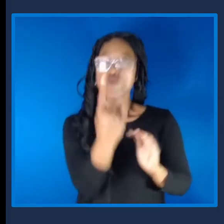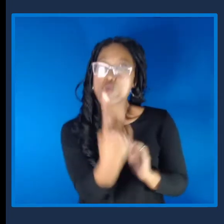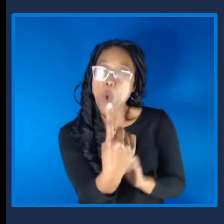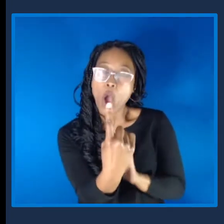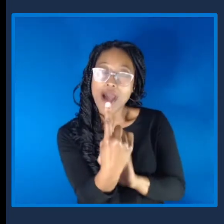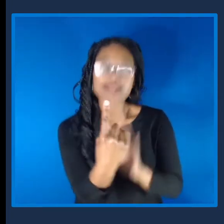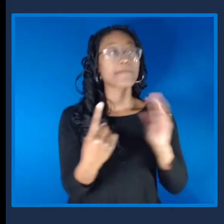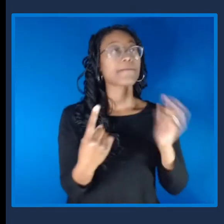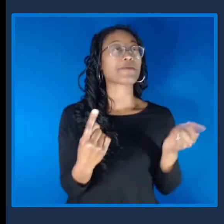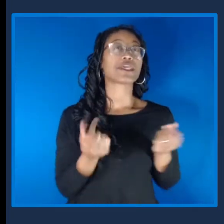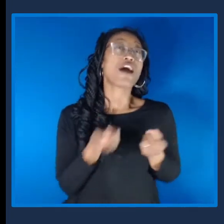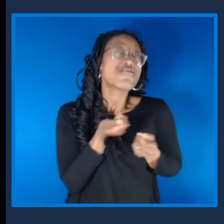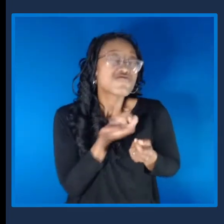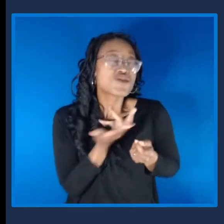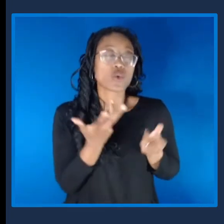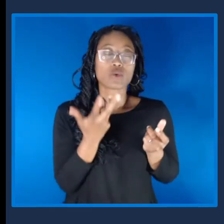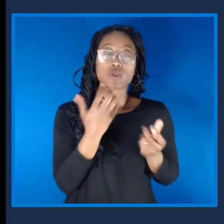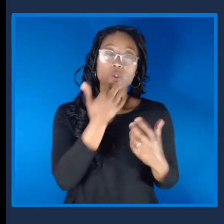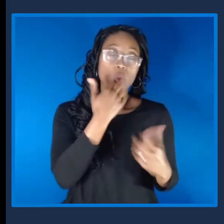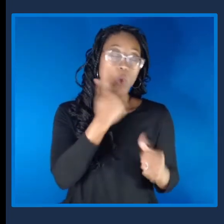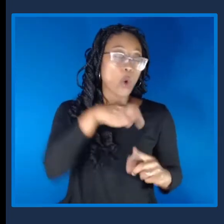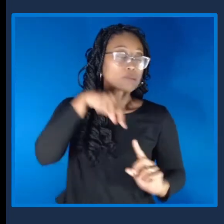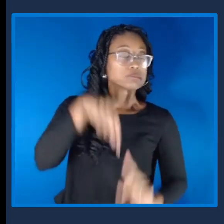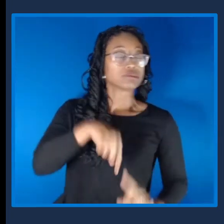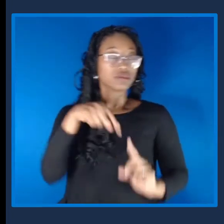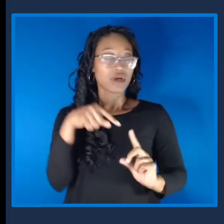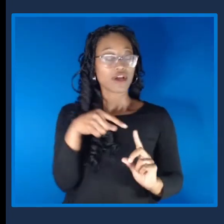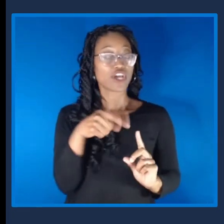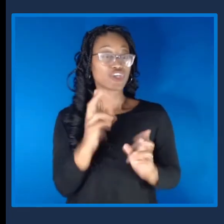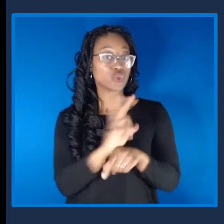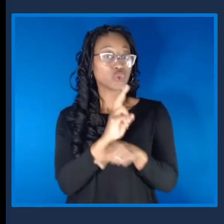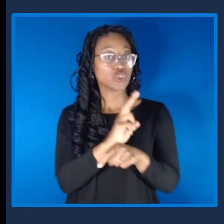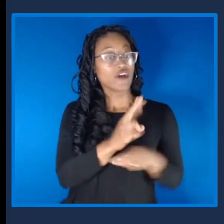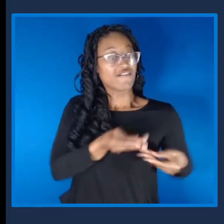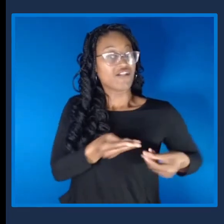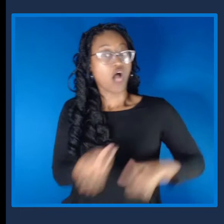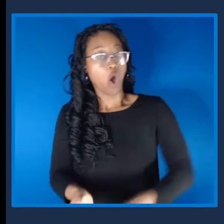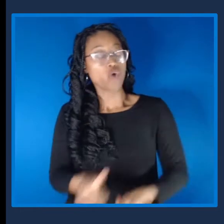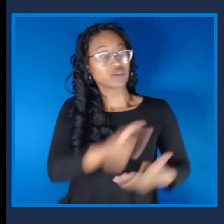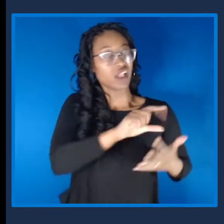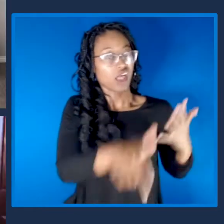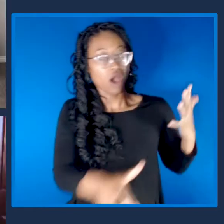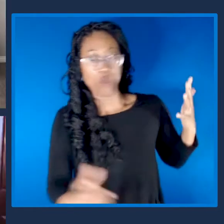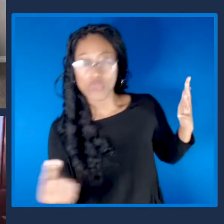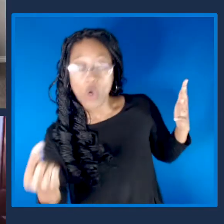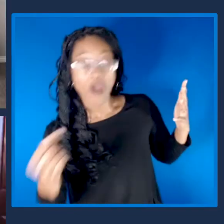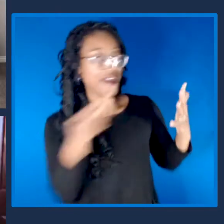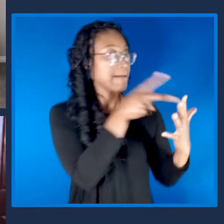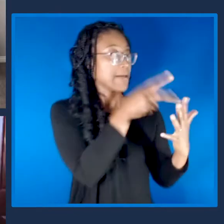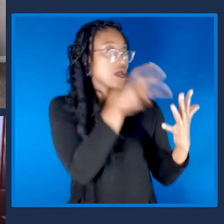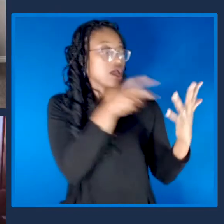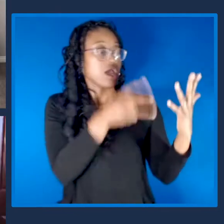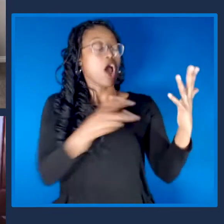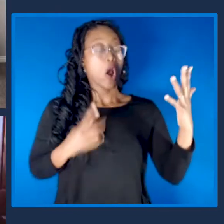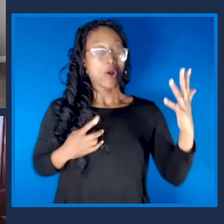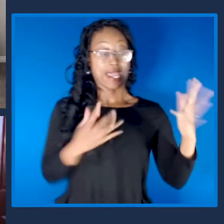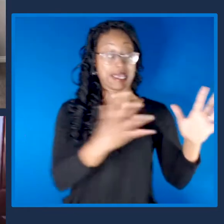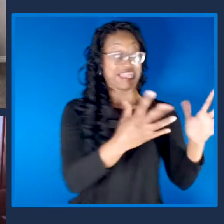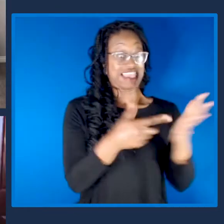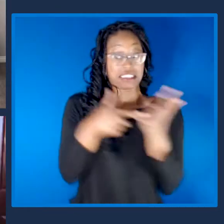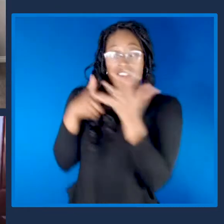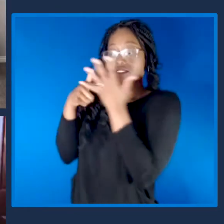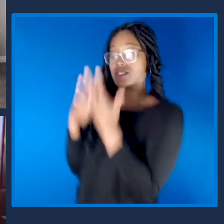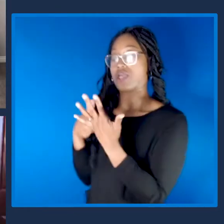few core user flows, maybe 1, 2, or 3, to start that accessibility testing on. So now we're going to dive